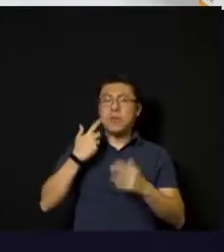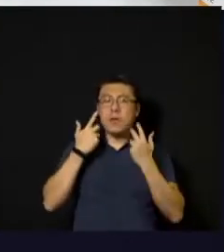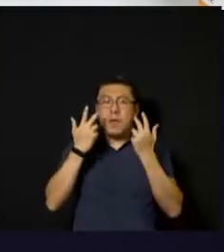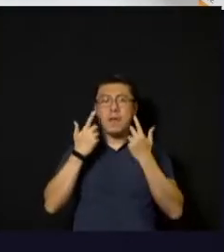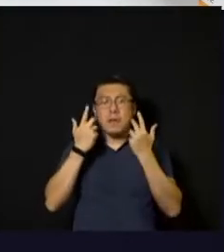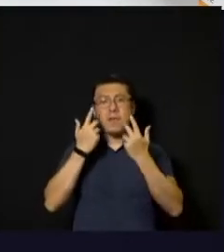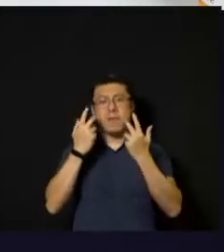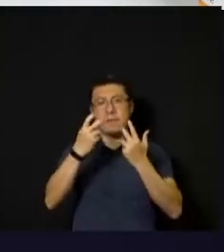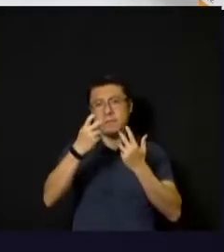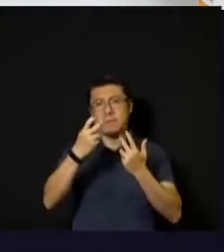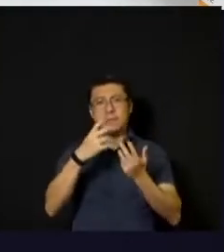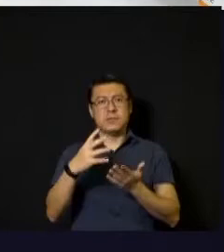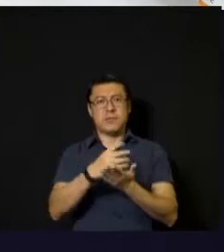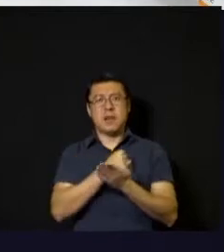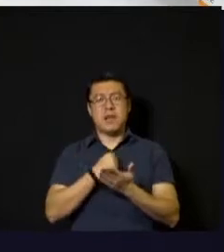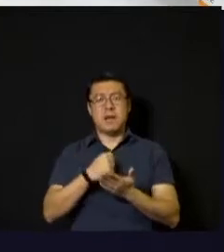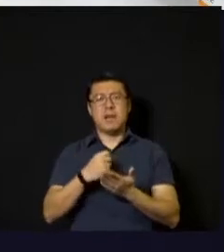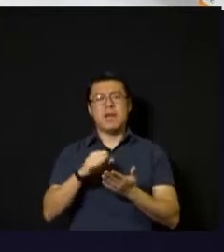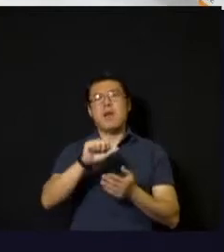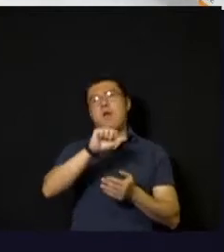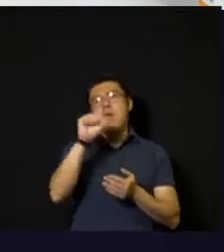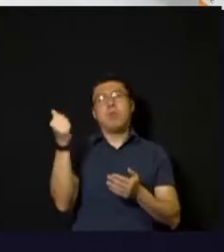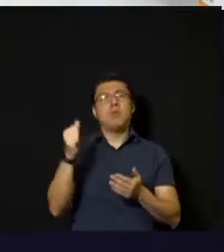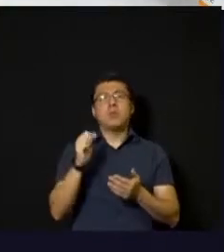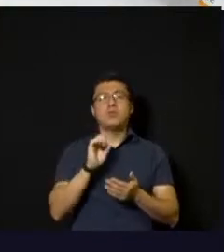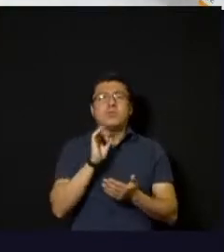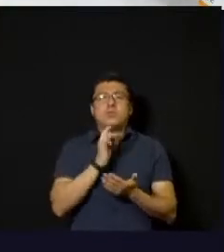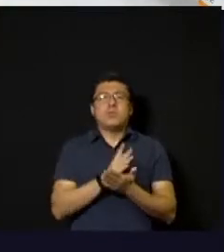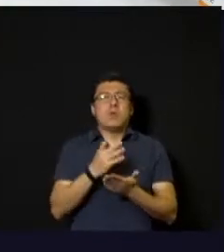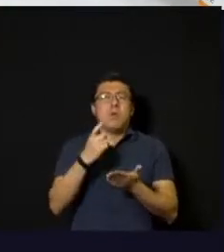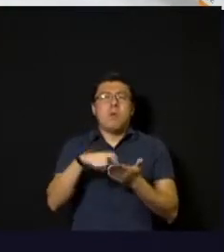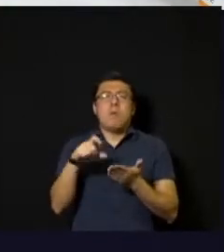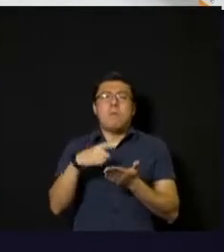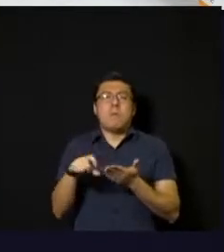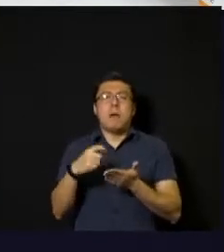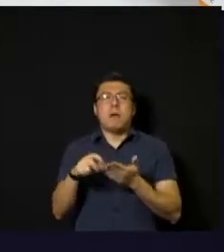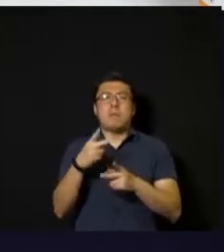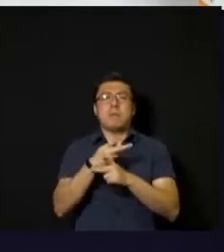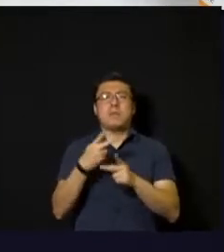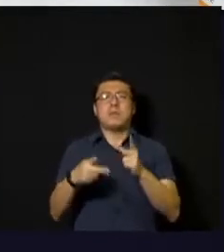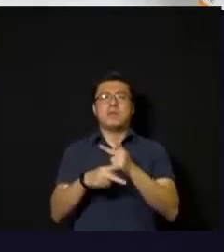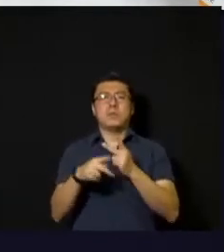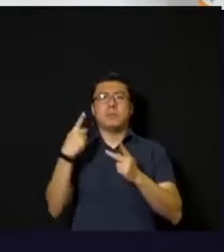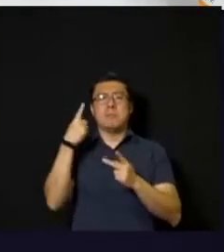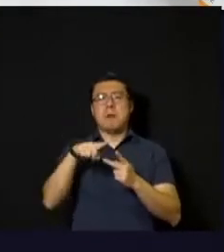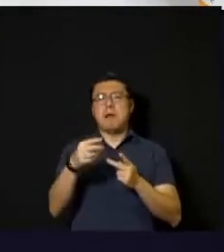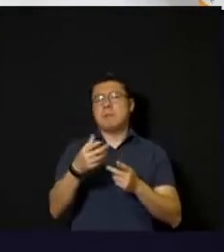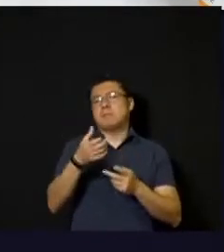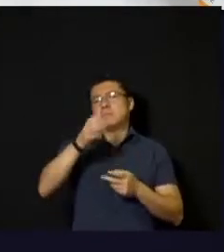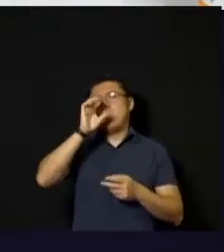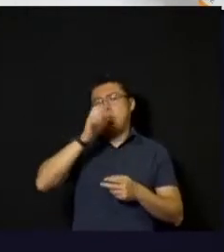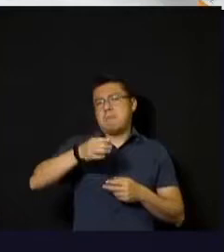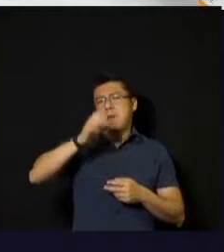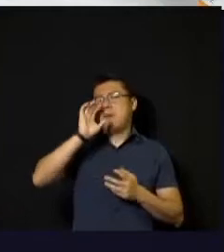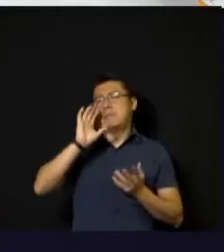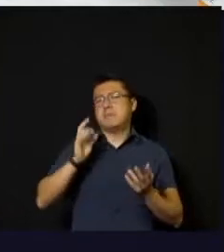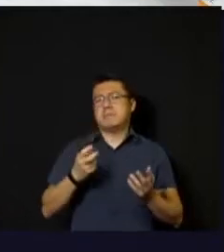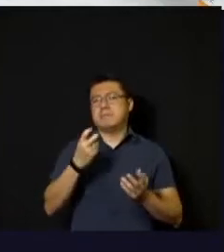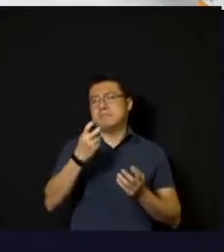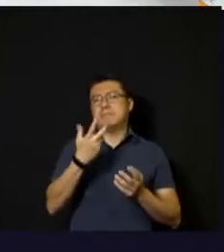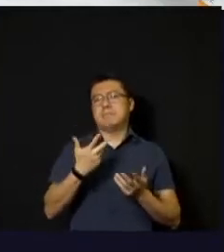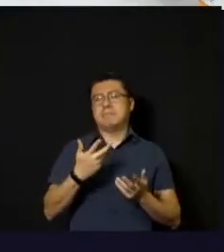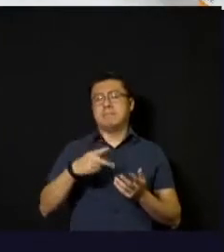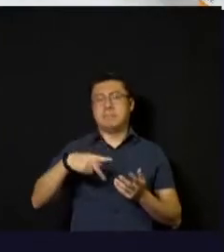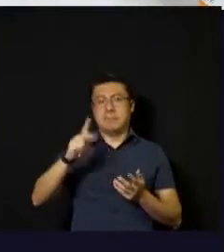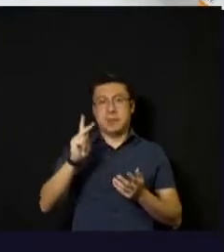to be there. There are others that are consumers, and many times in a trainer we invite them. But there